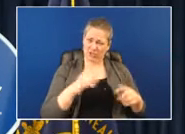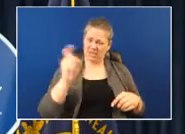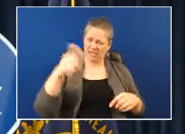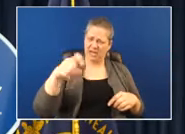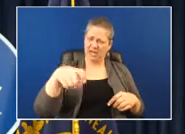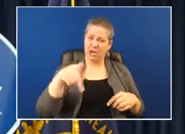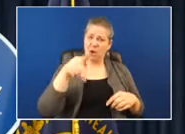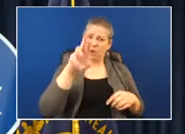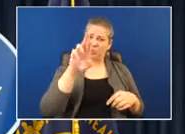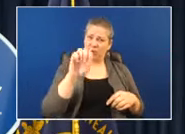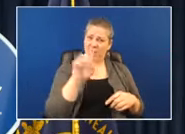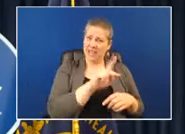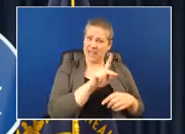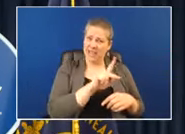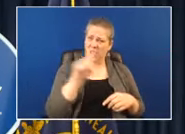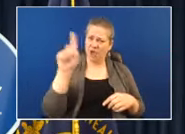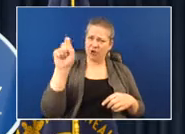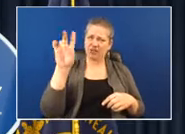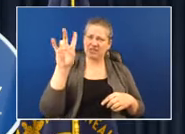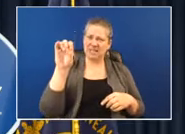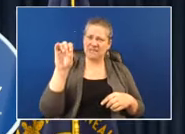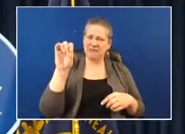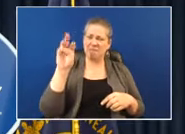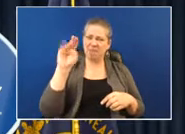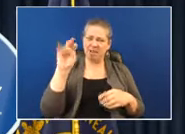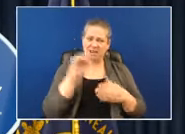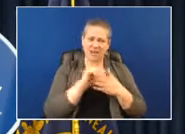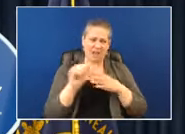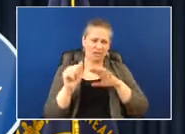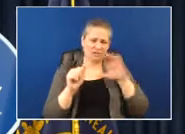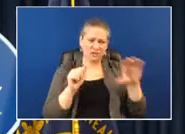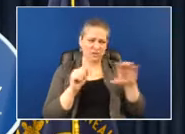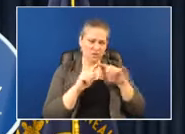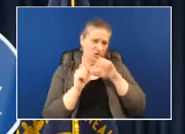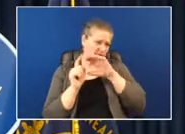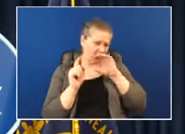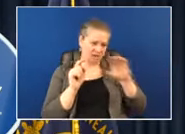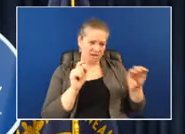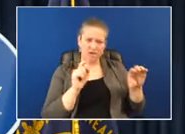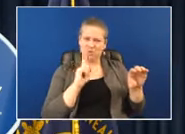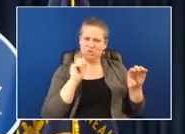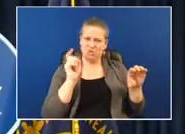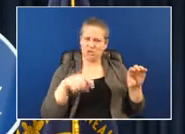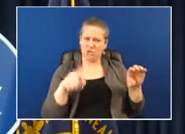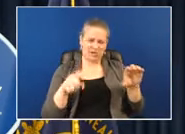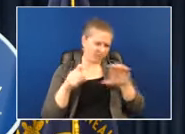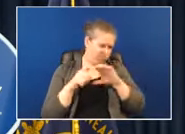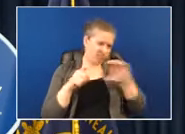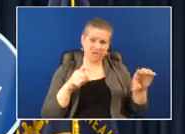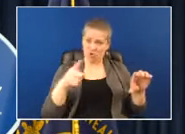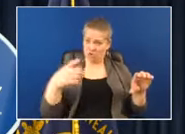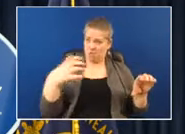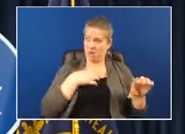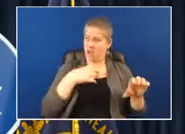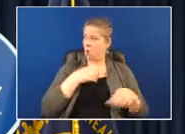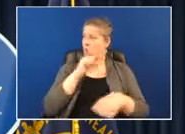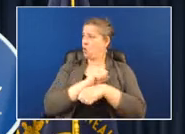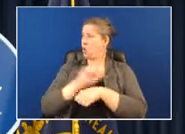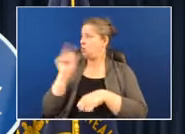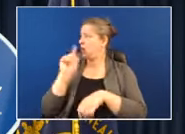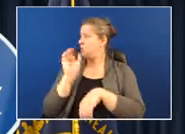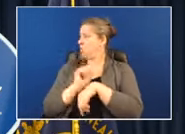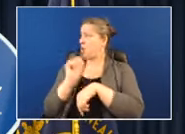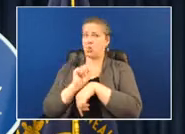$174 million, $1.9 billion. And if you're going to complain about the workforce and try to slash benefits,